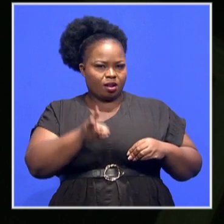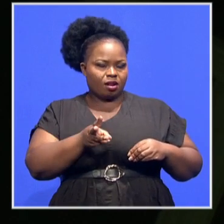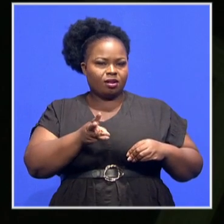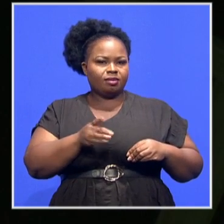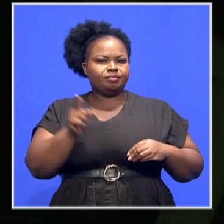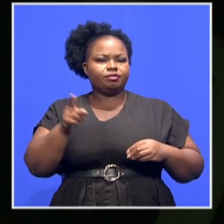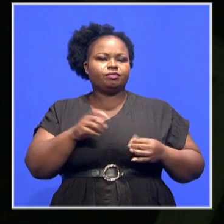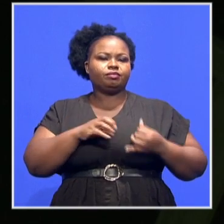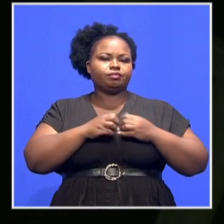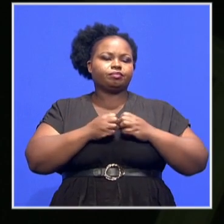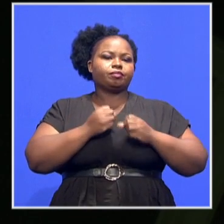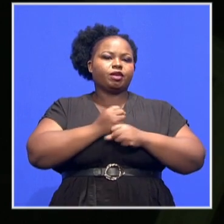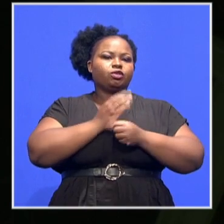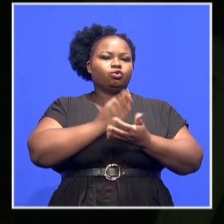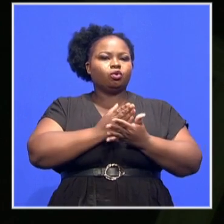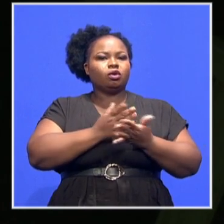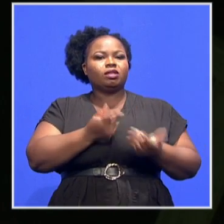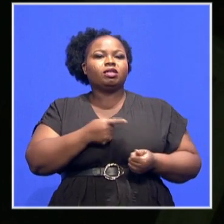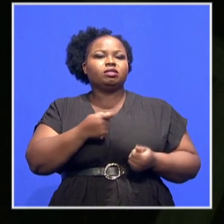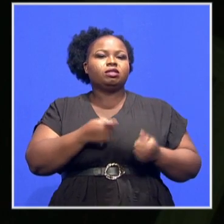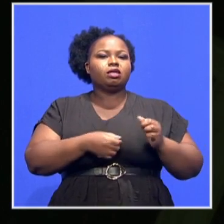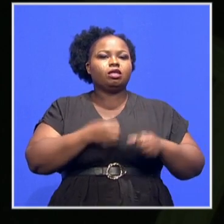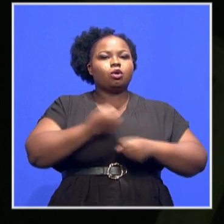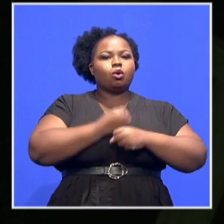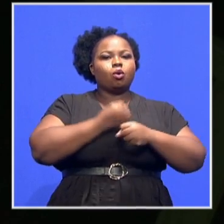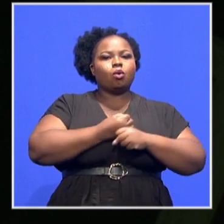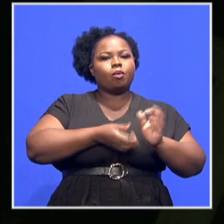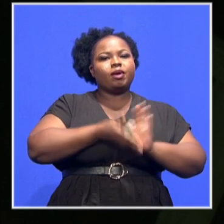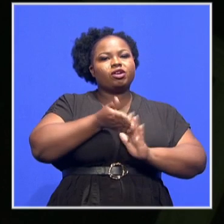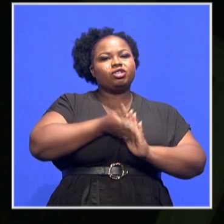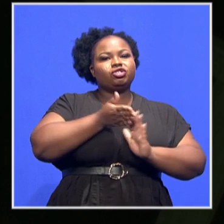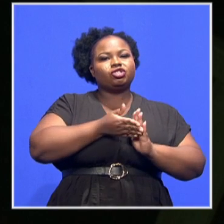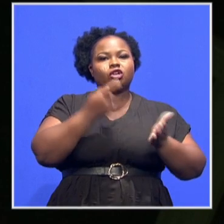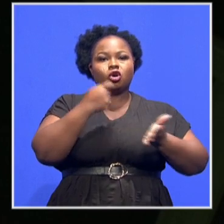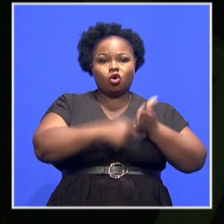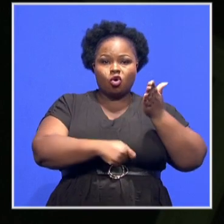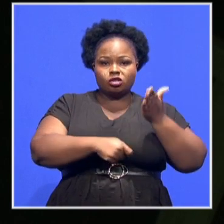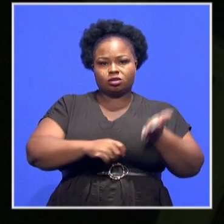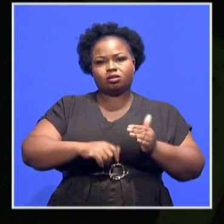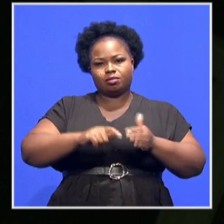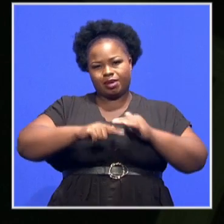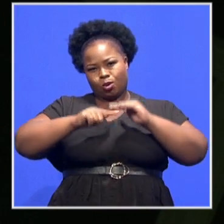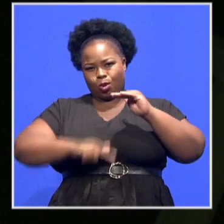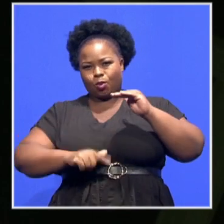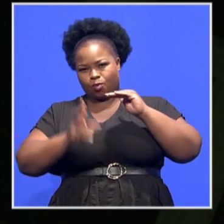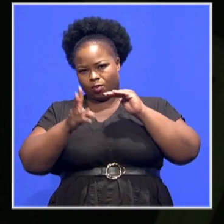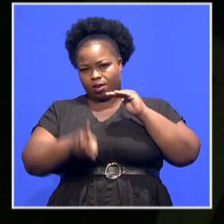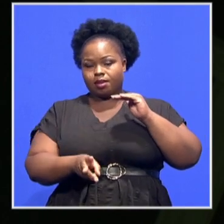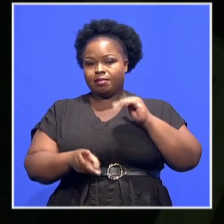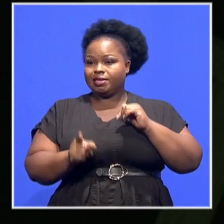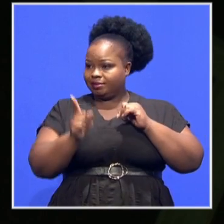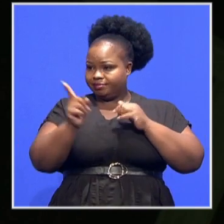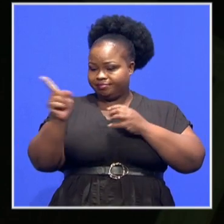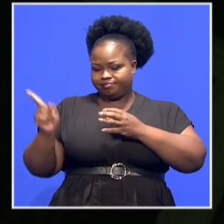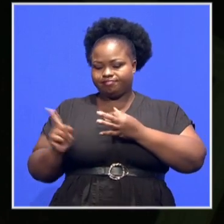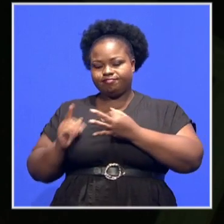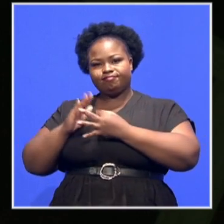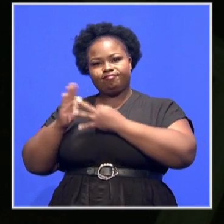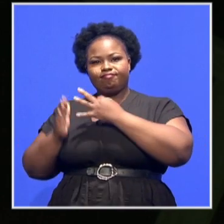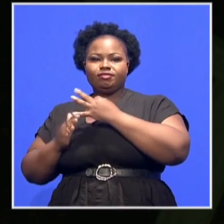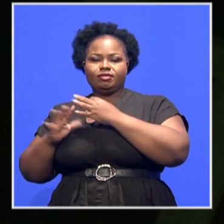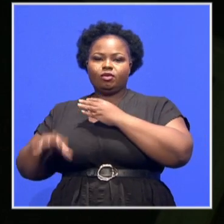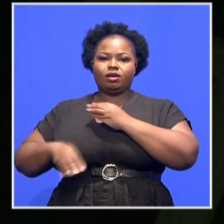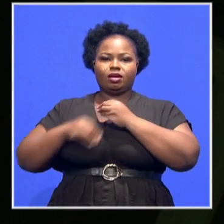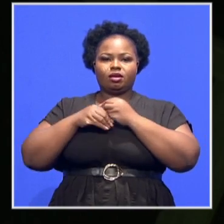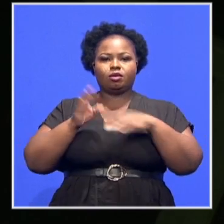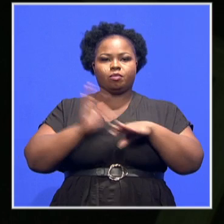down operation costs, but they will also add much needed power to the